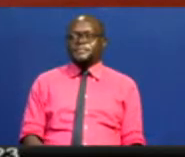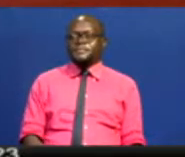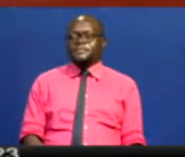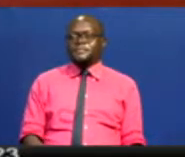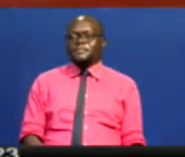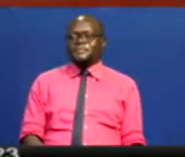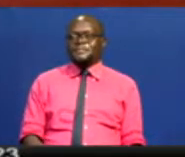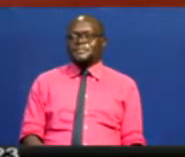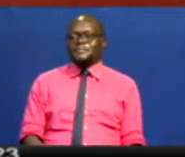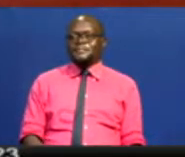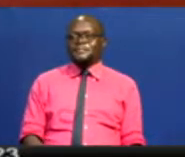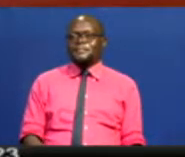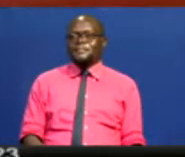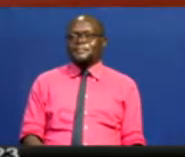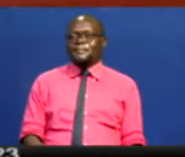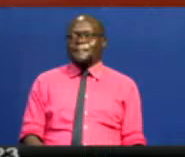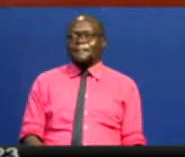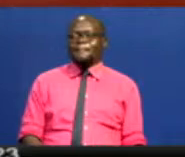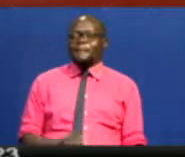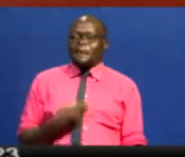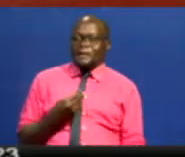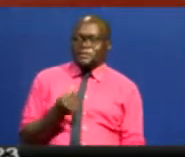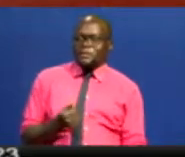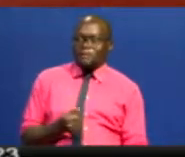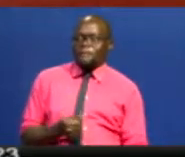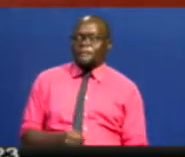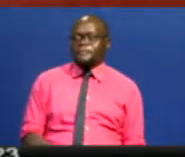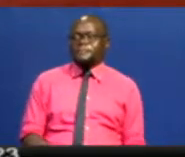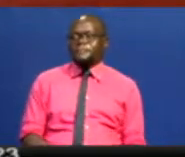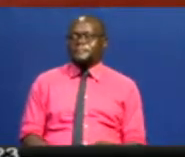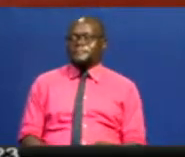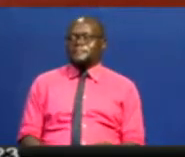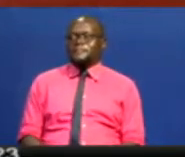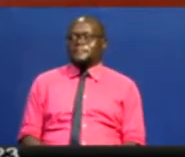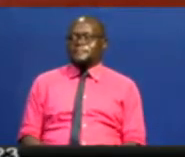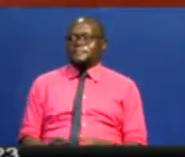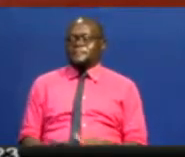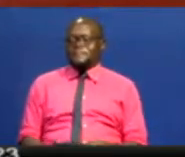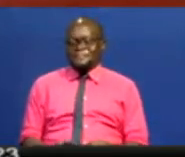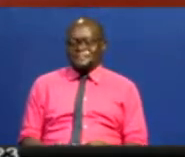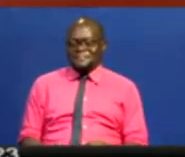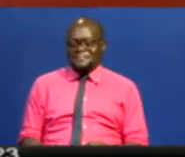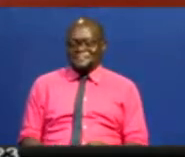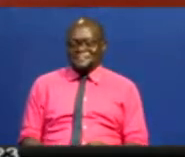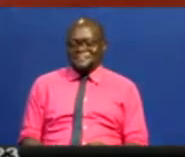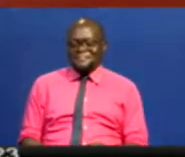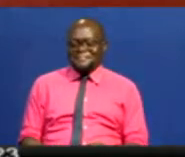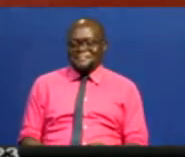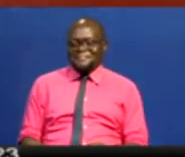that we can eradicate malnutrition among our children, where people go